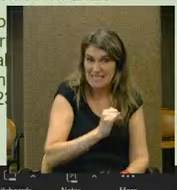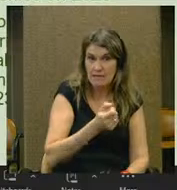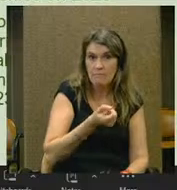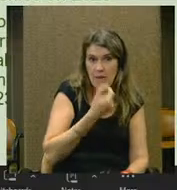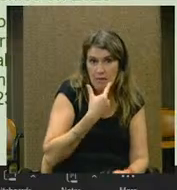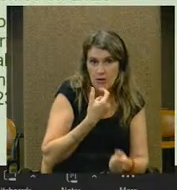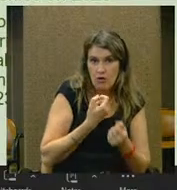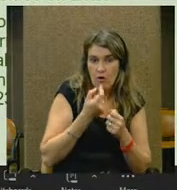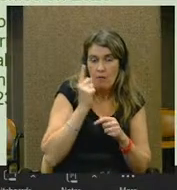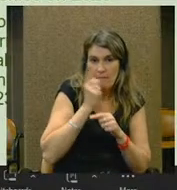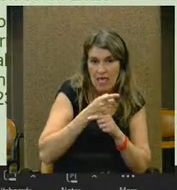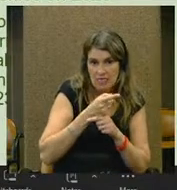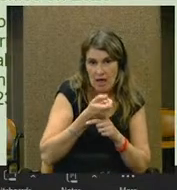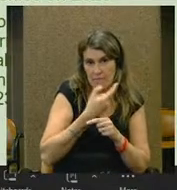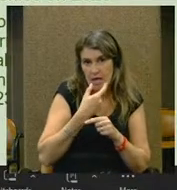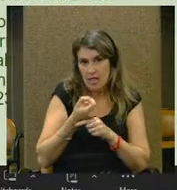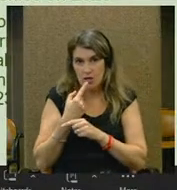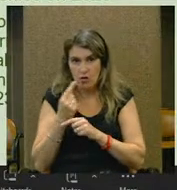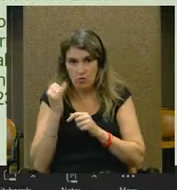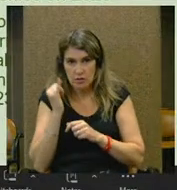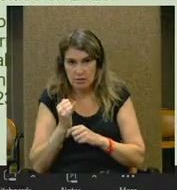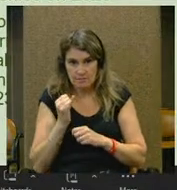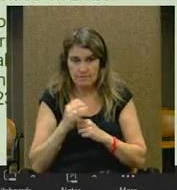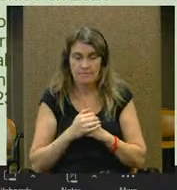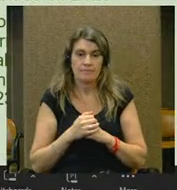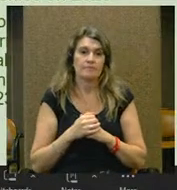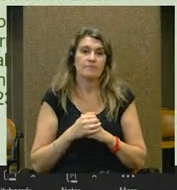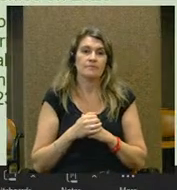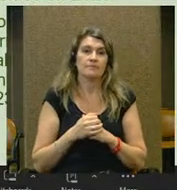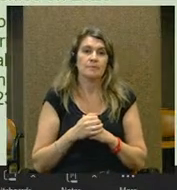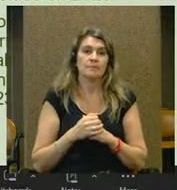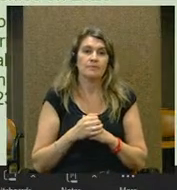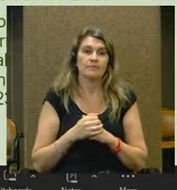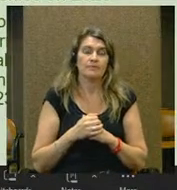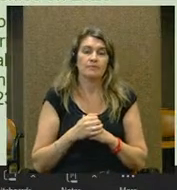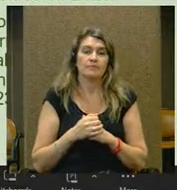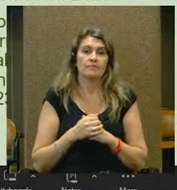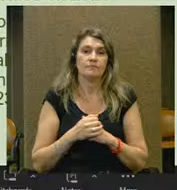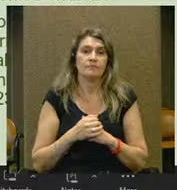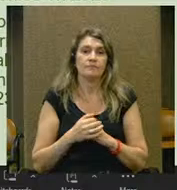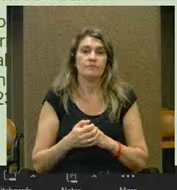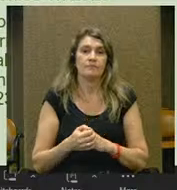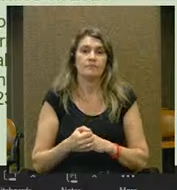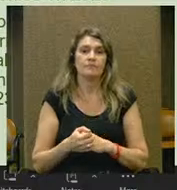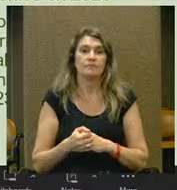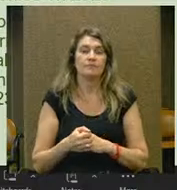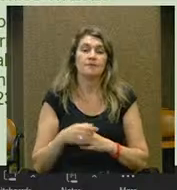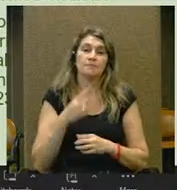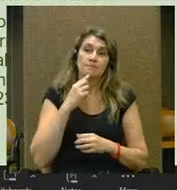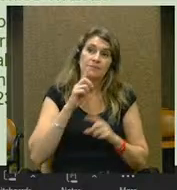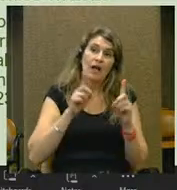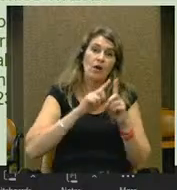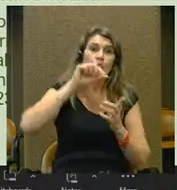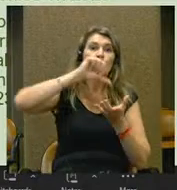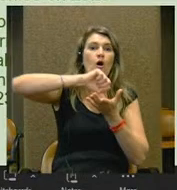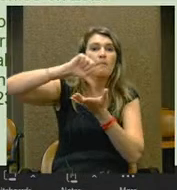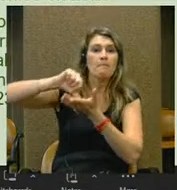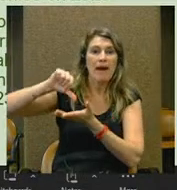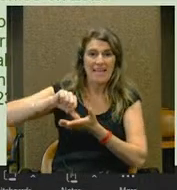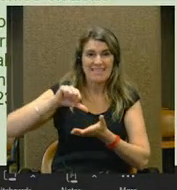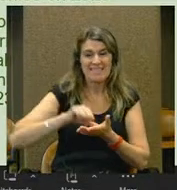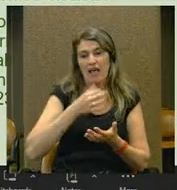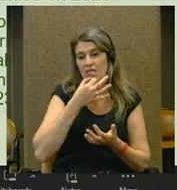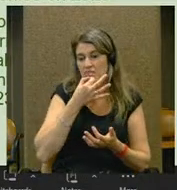since 2019, and certain countries have reported their presence more than others. One of these is the UK. The